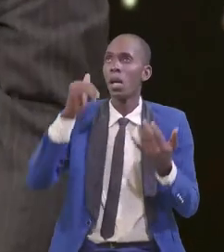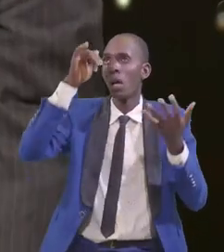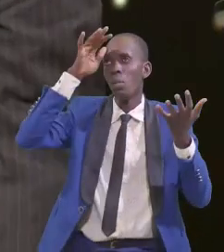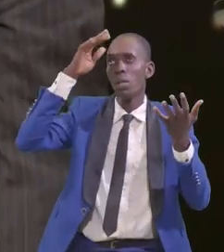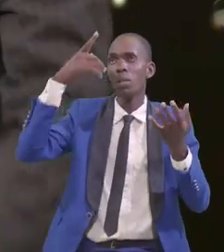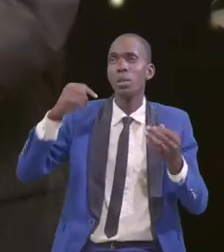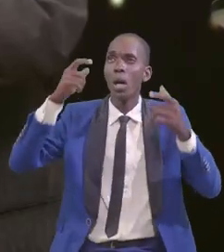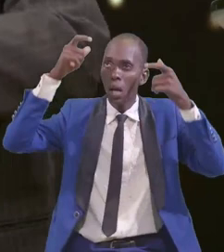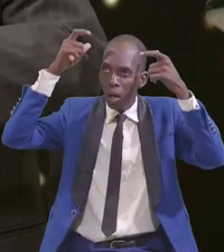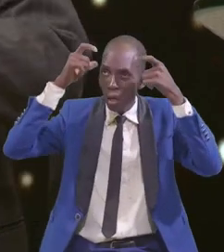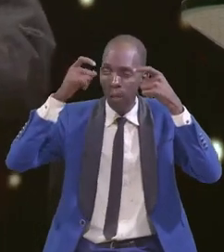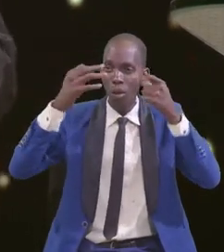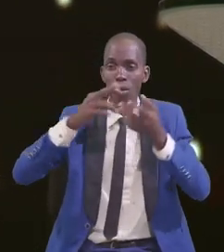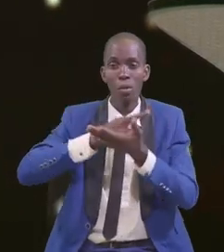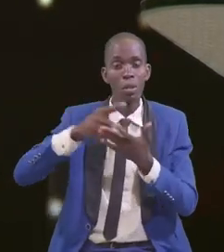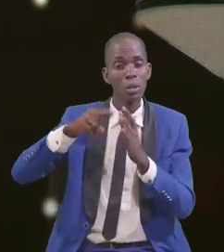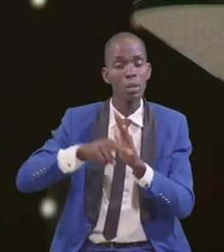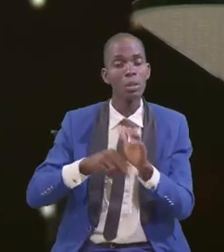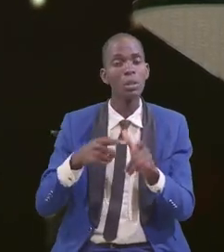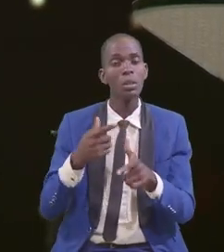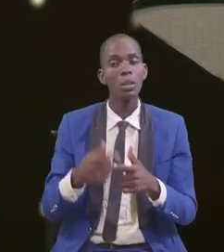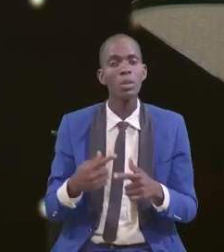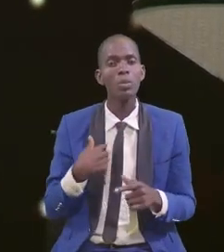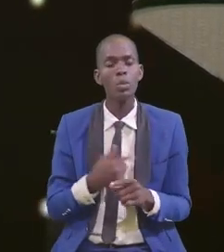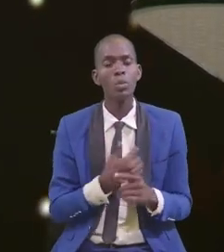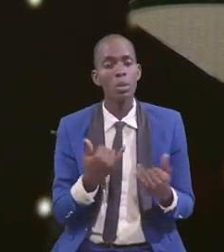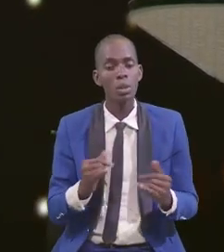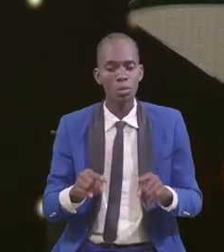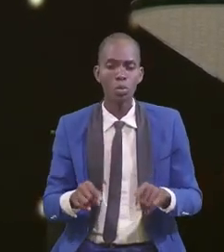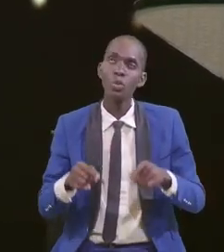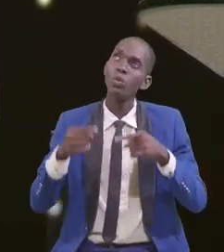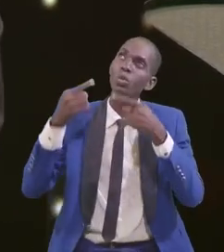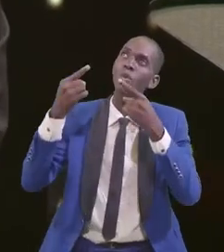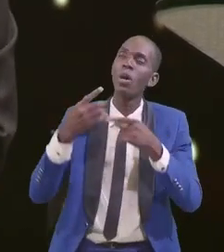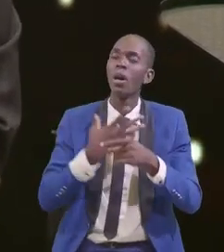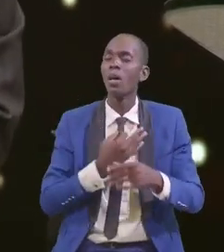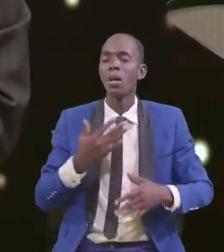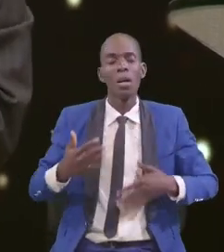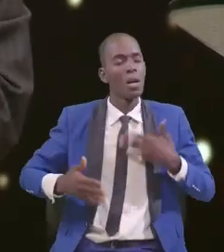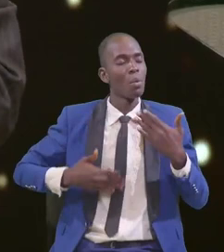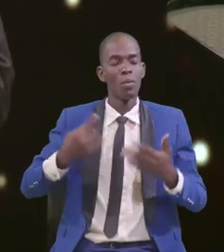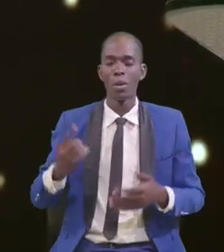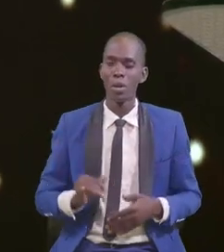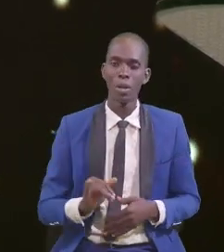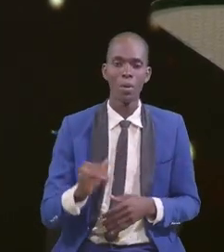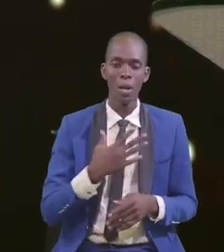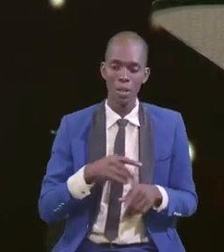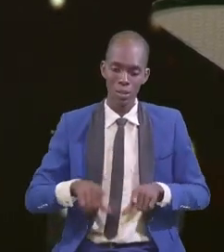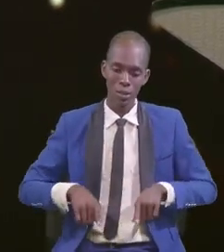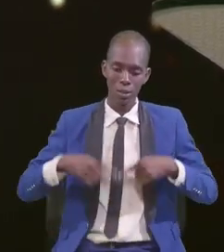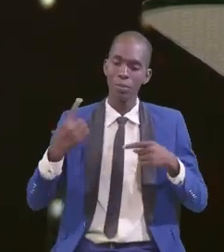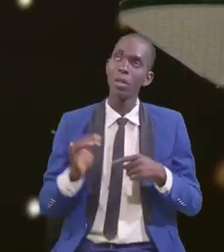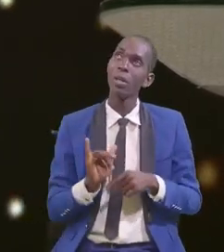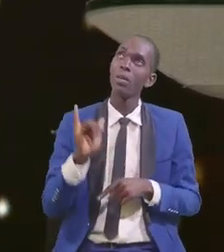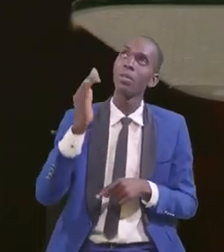righteousness, then we go and we rejoice forever and we abide forever. We'll abide forever